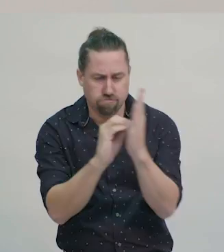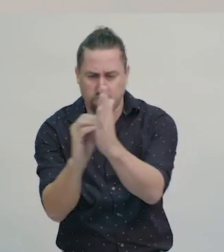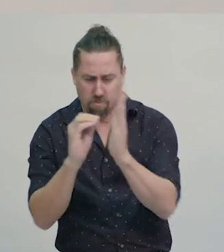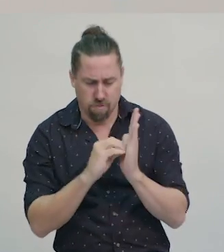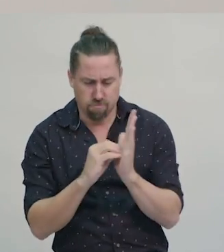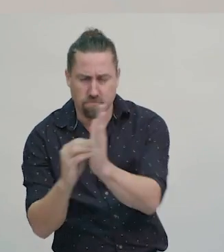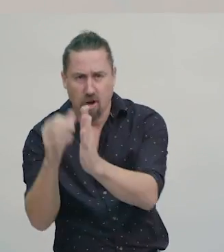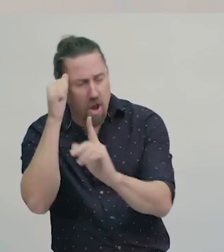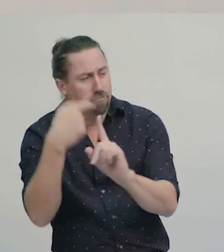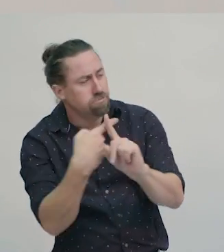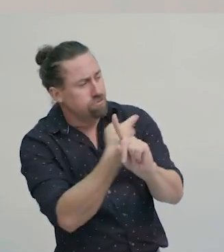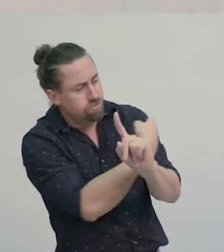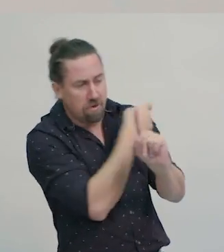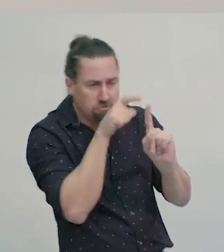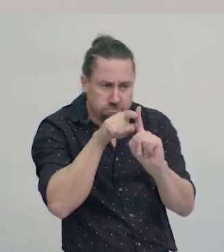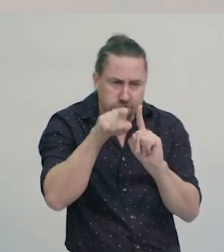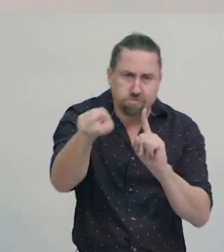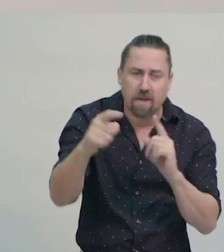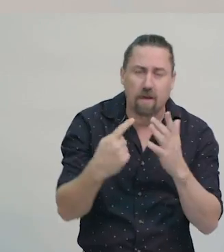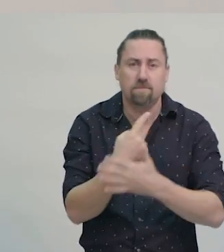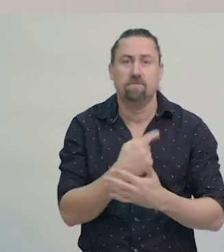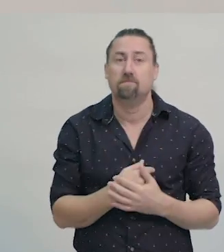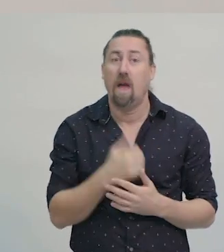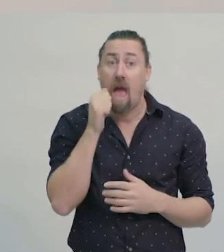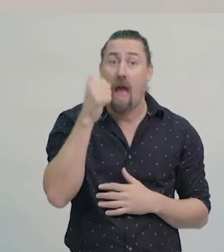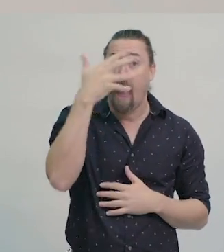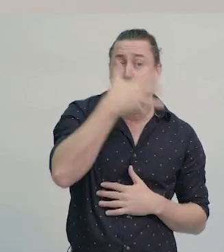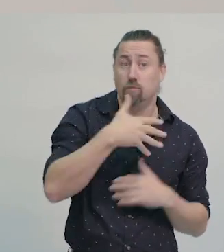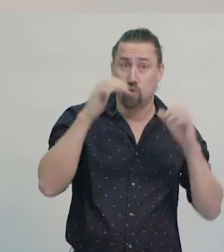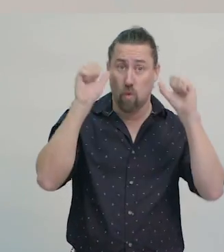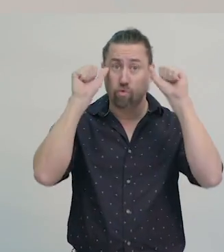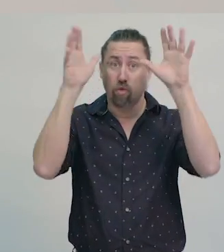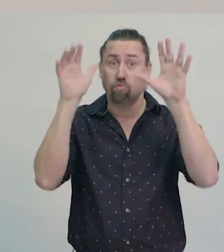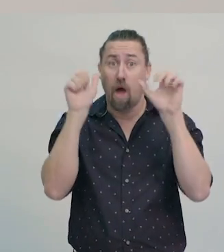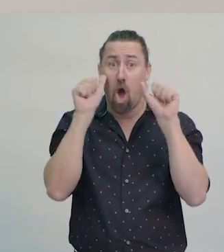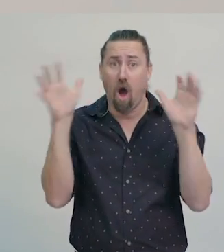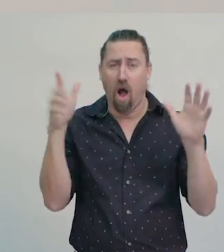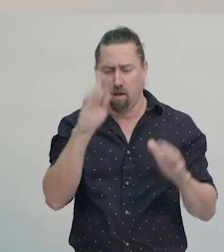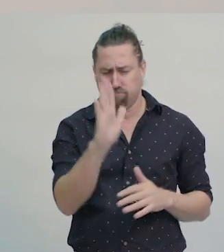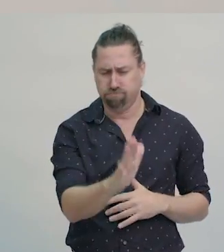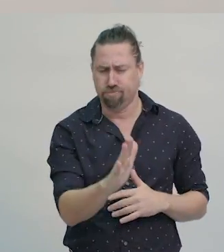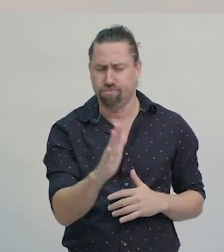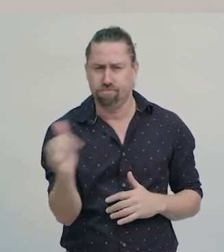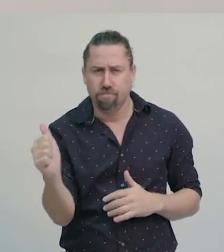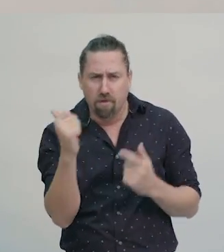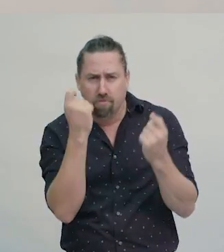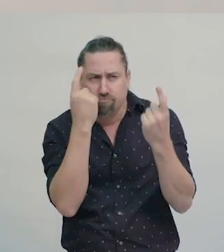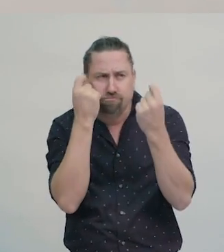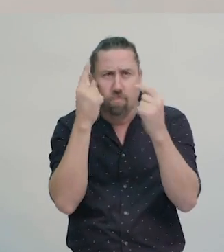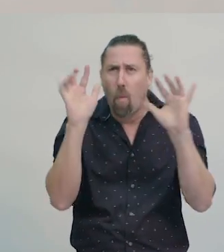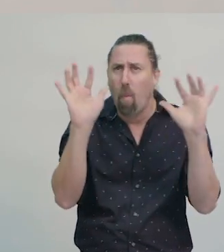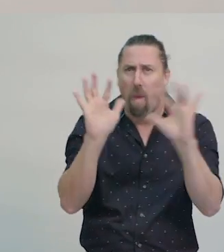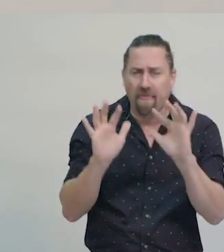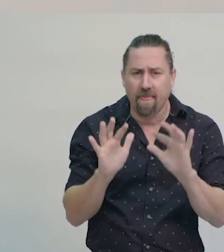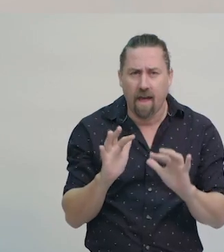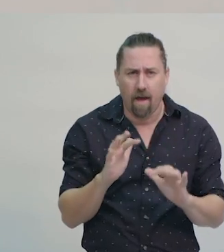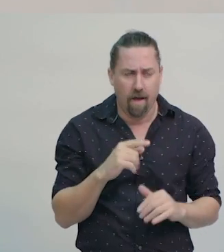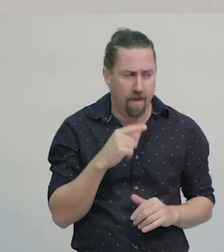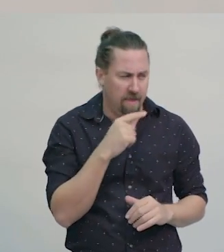Don't forget to keep your eye on the weather. We'll see you next time. Wow! Miss Mac made a lot